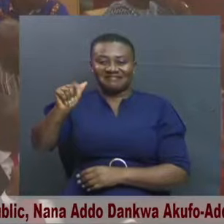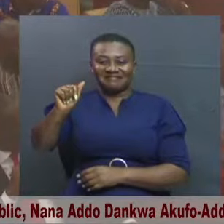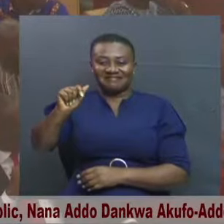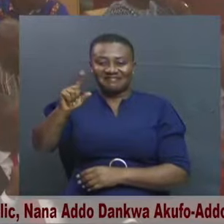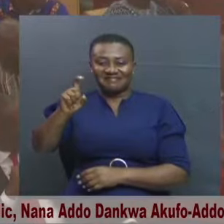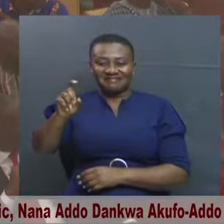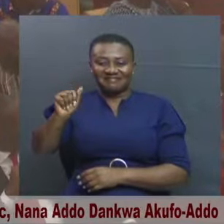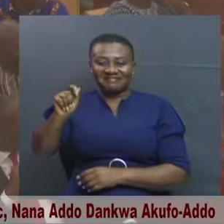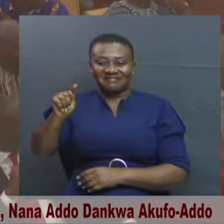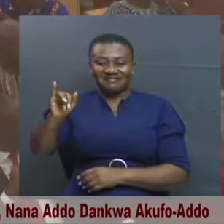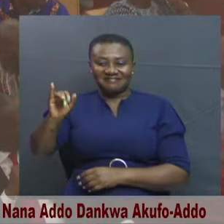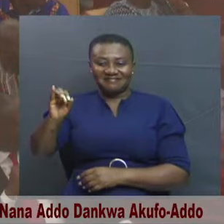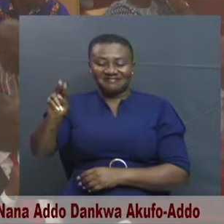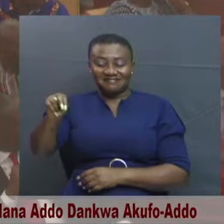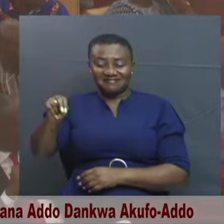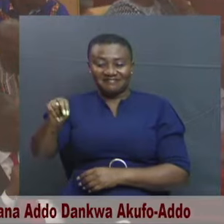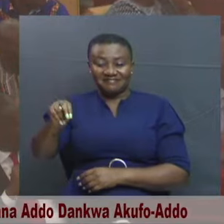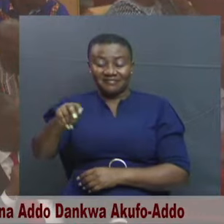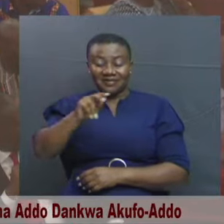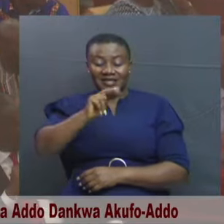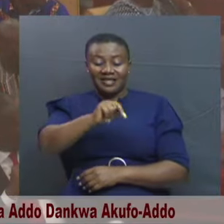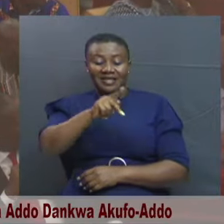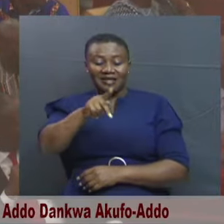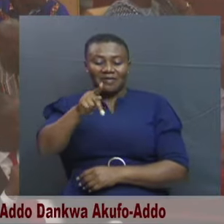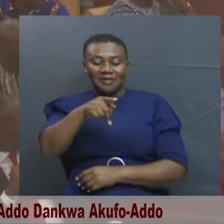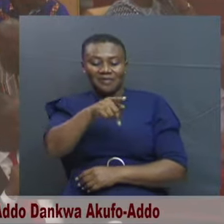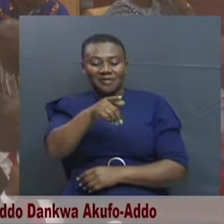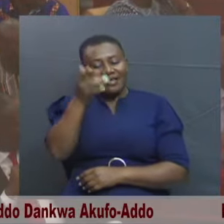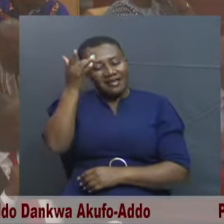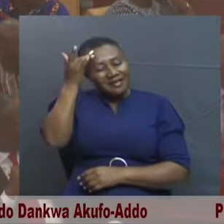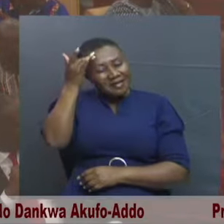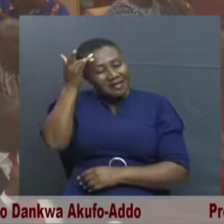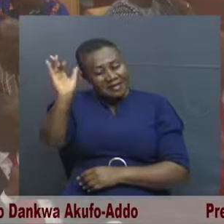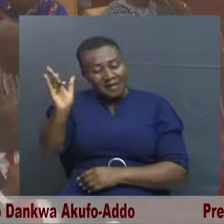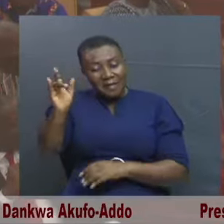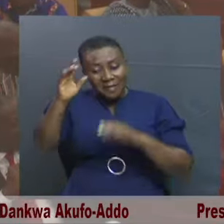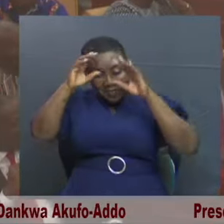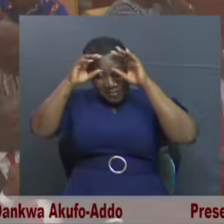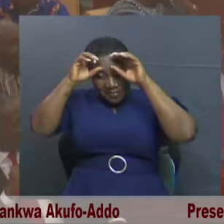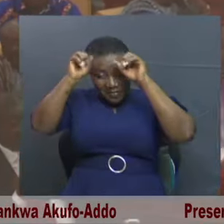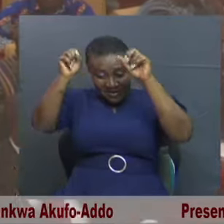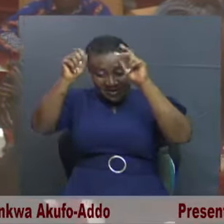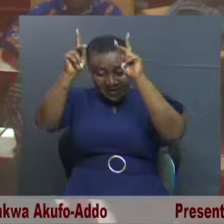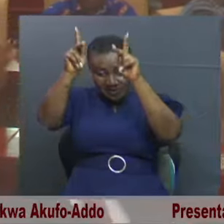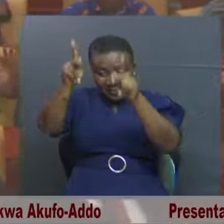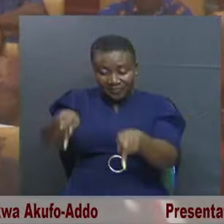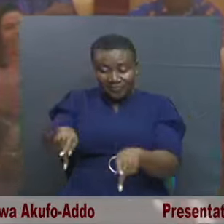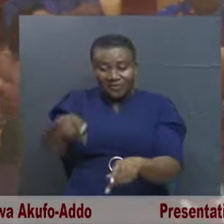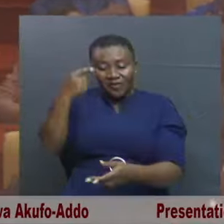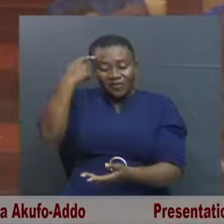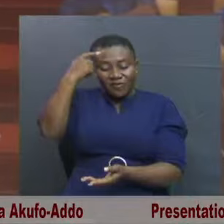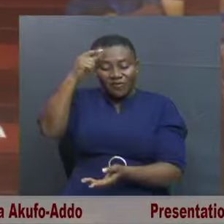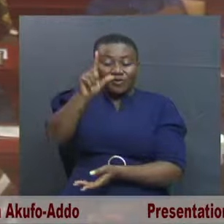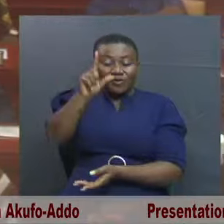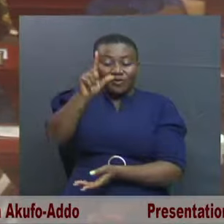digitalization the MP's excellent presidential candidate for the 2024